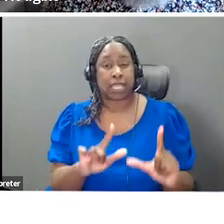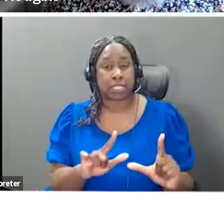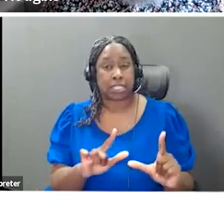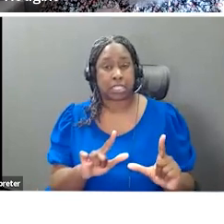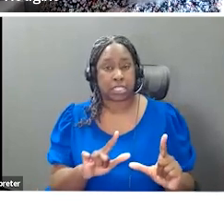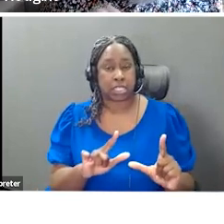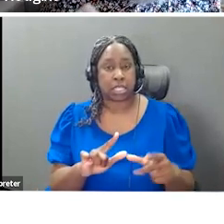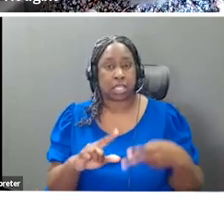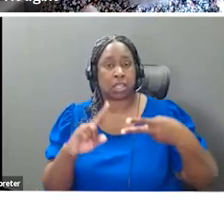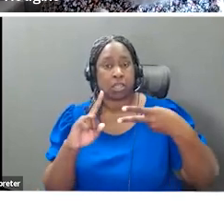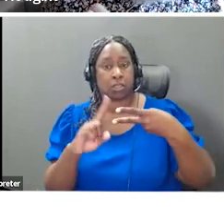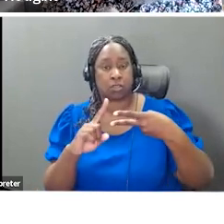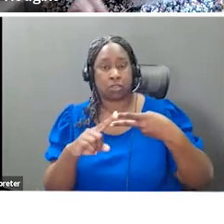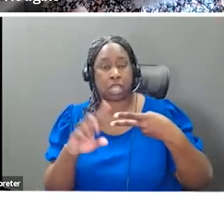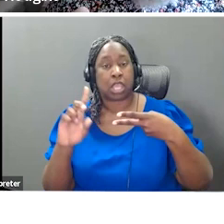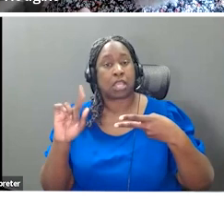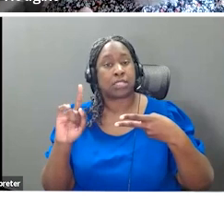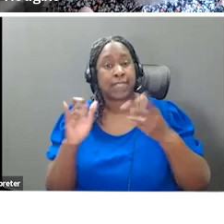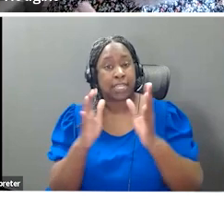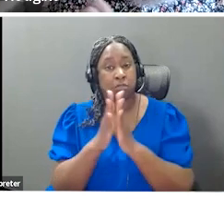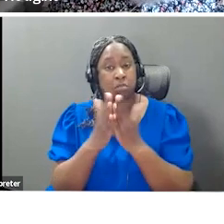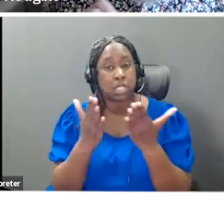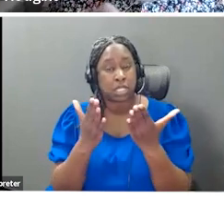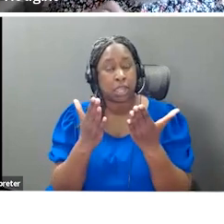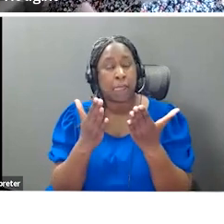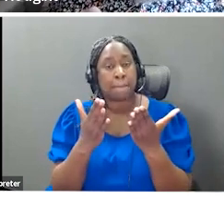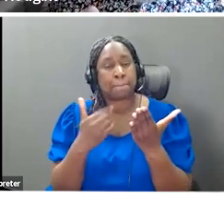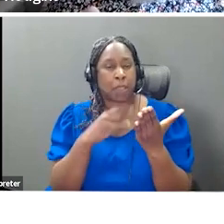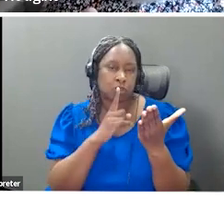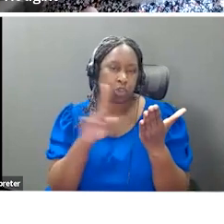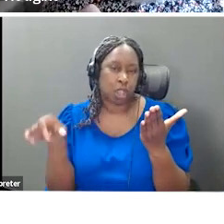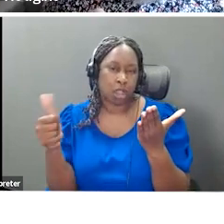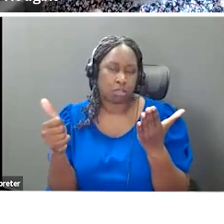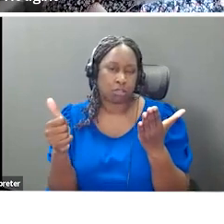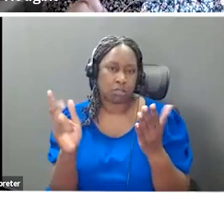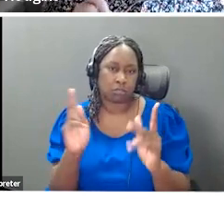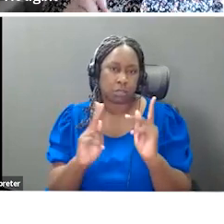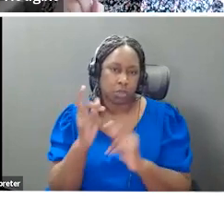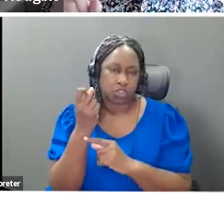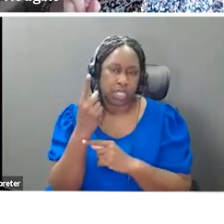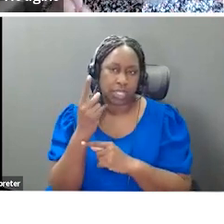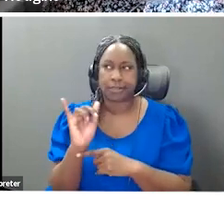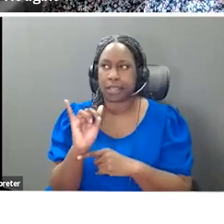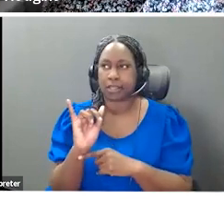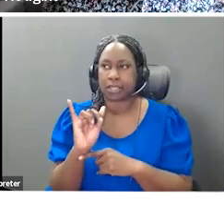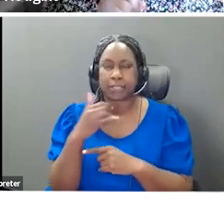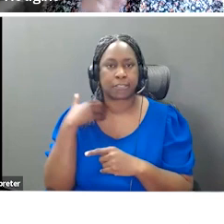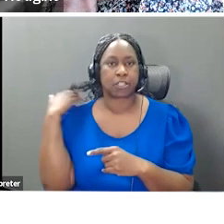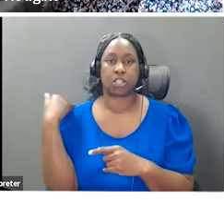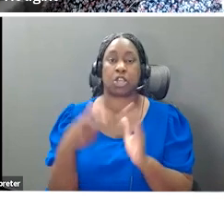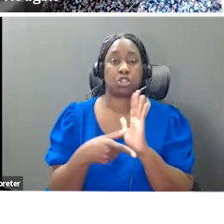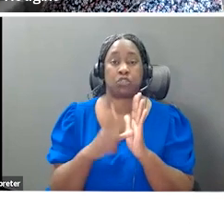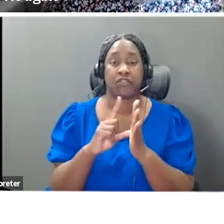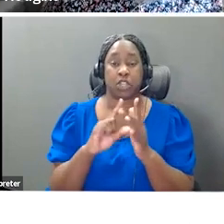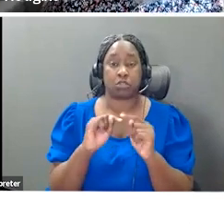one, because the data book is a signature publication, I'm sure other foundation folks understand that, like, the review team on it